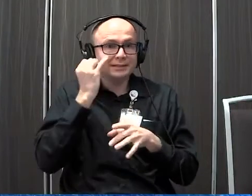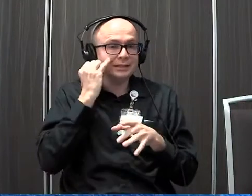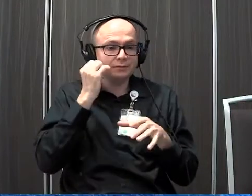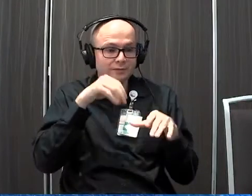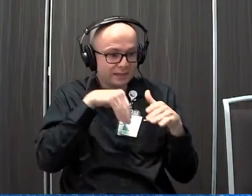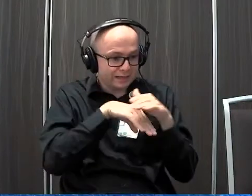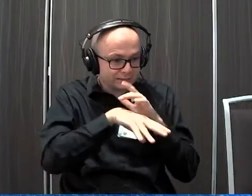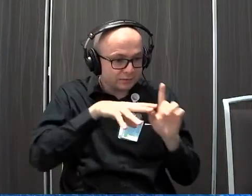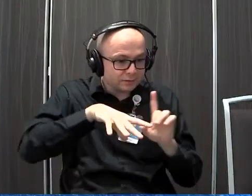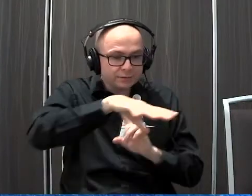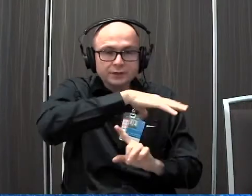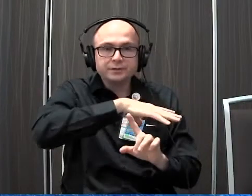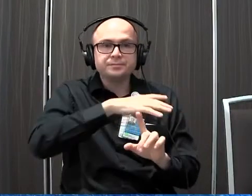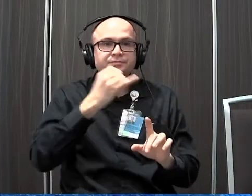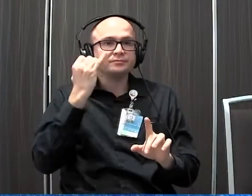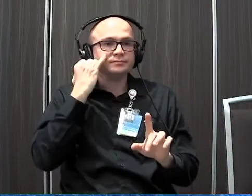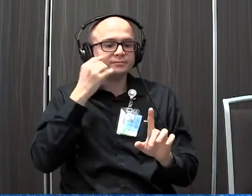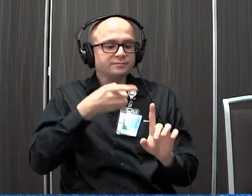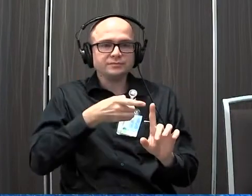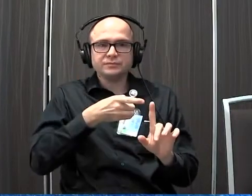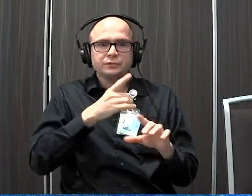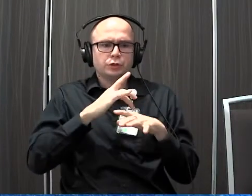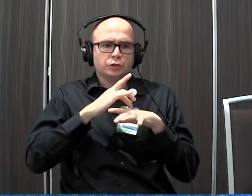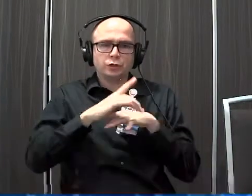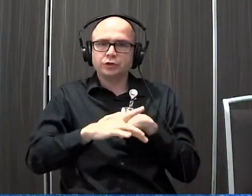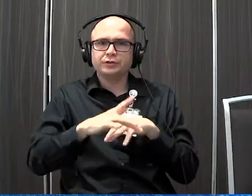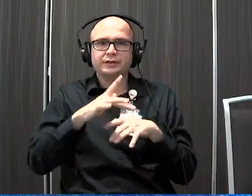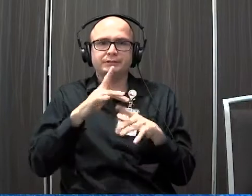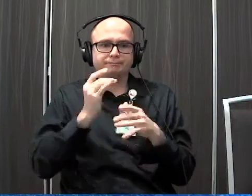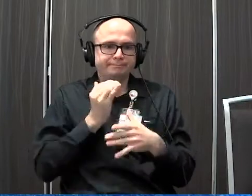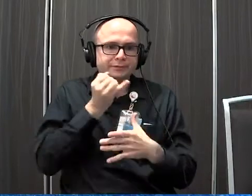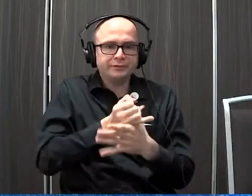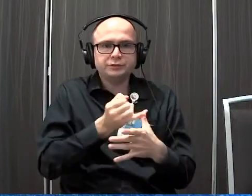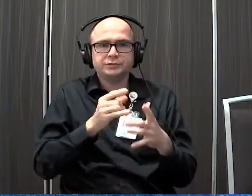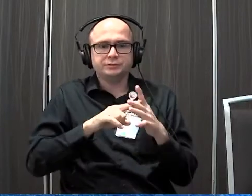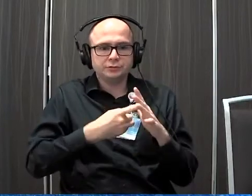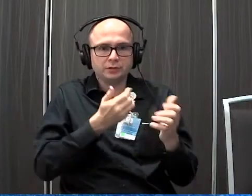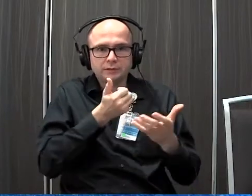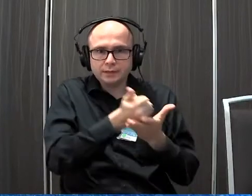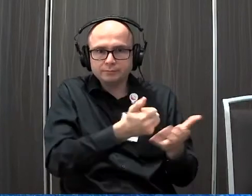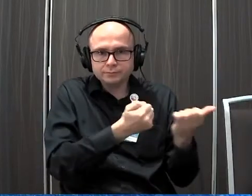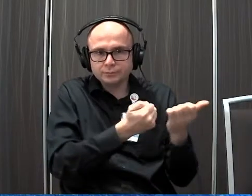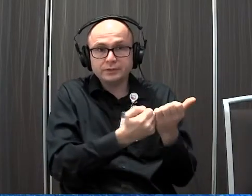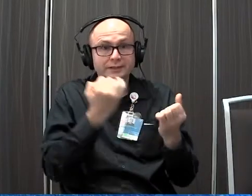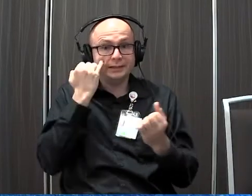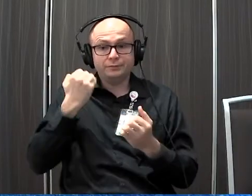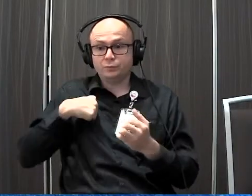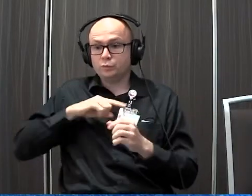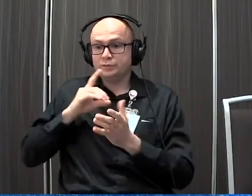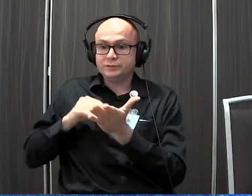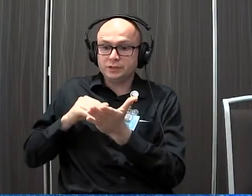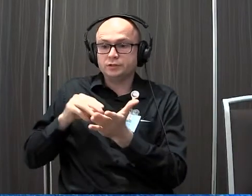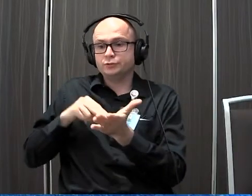environment, and if they receive early intervention, and if we're we as professionals are doing our job